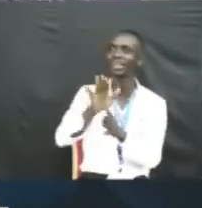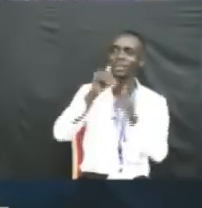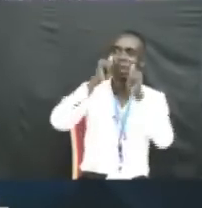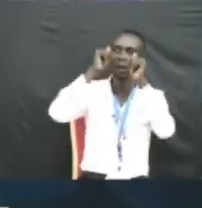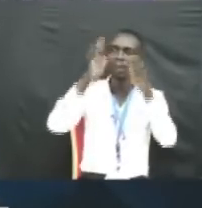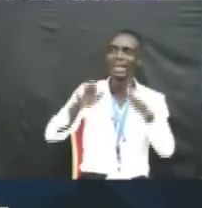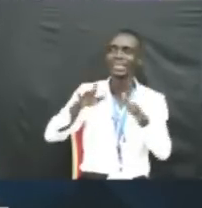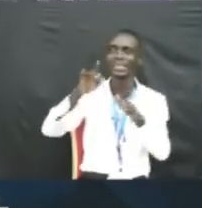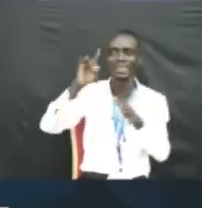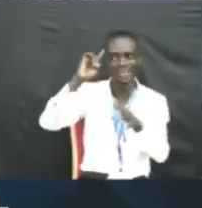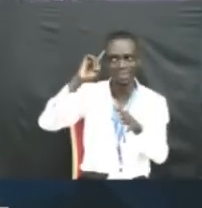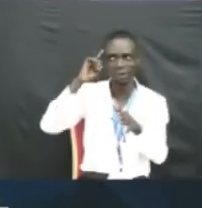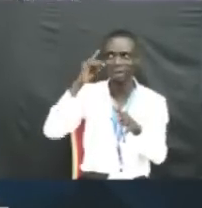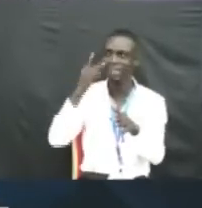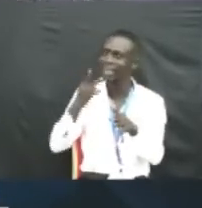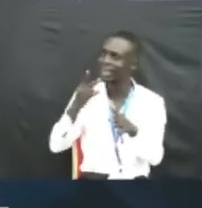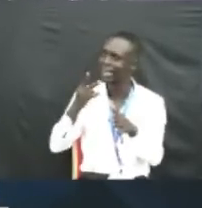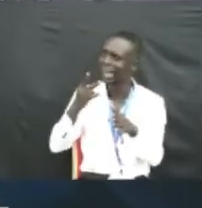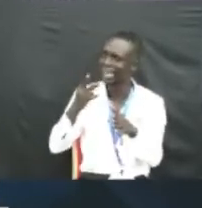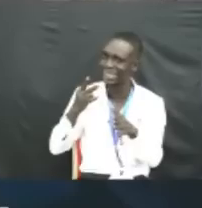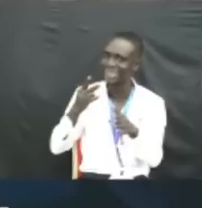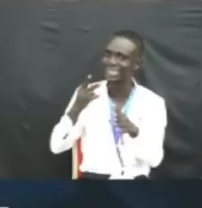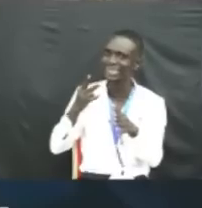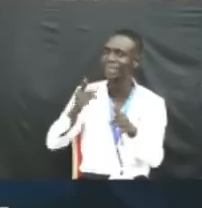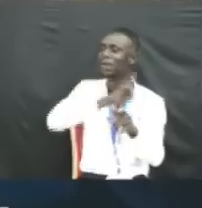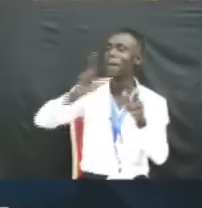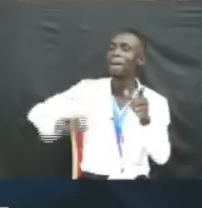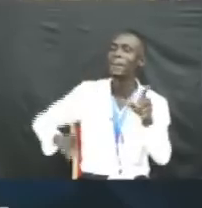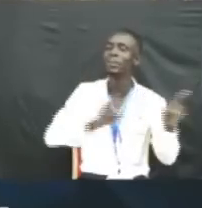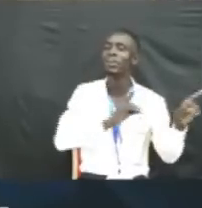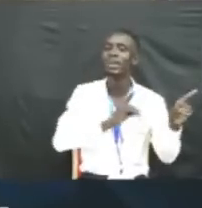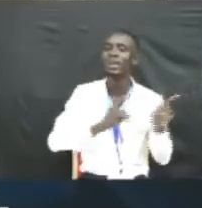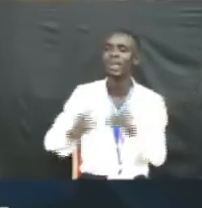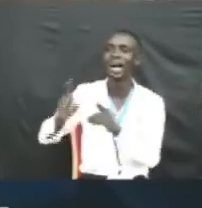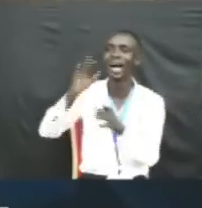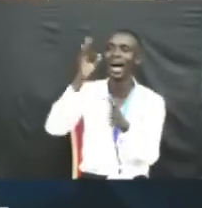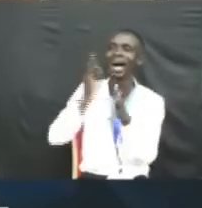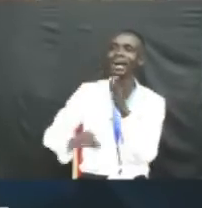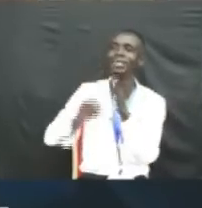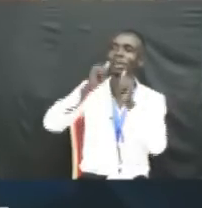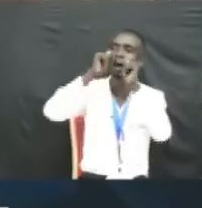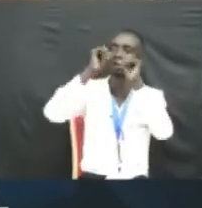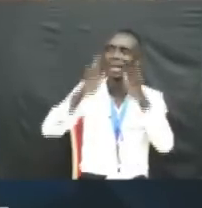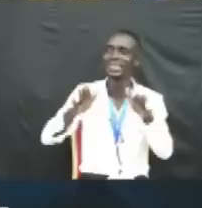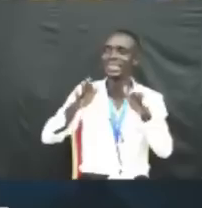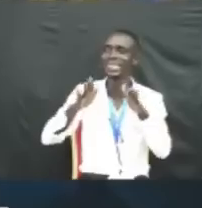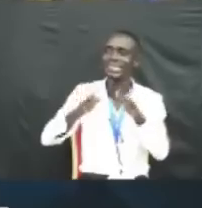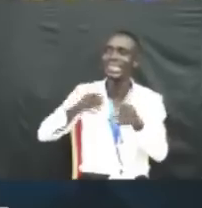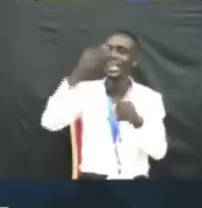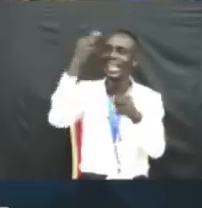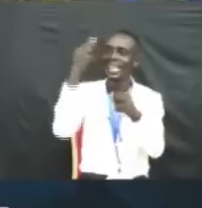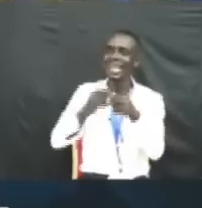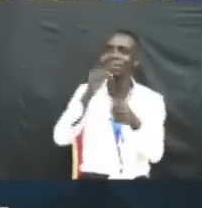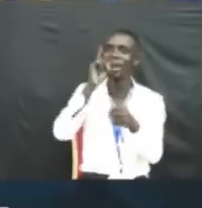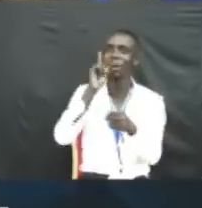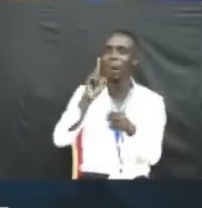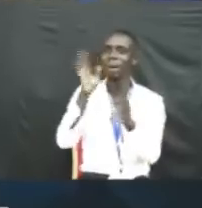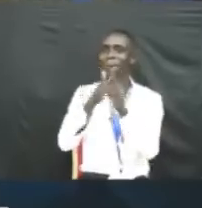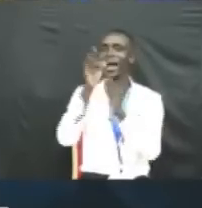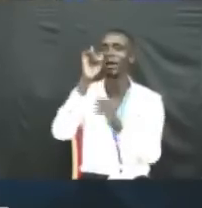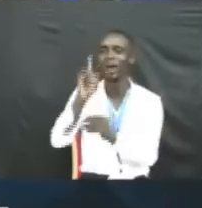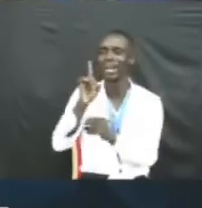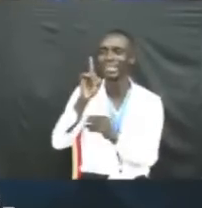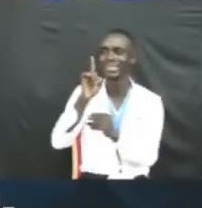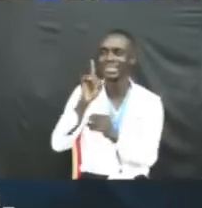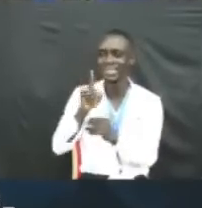Count your blessings. See what God has done. Count your blessings. When them